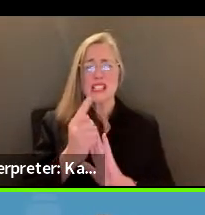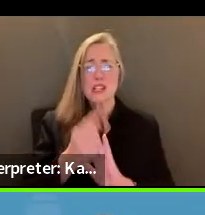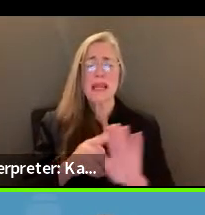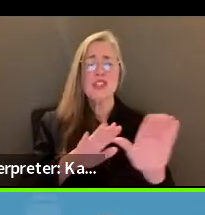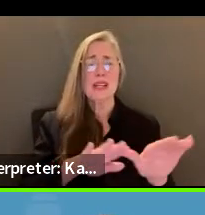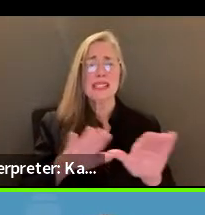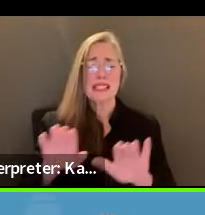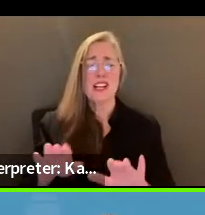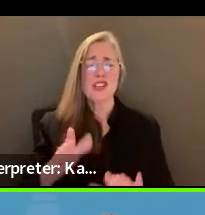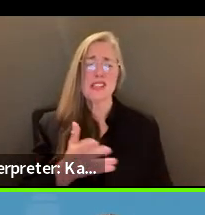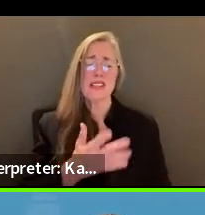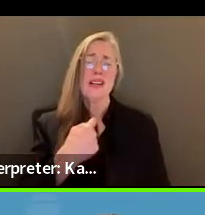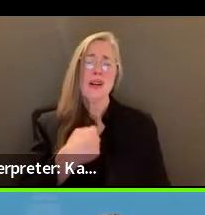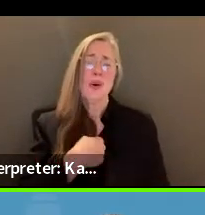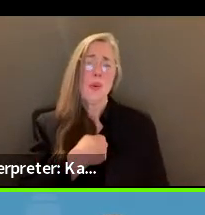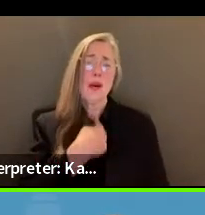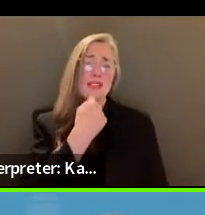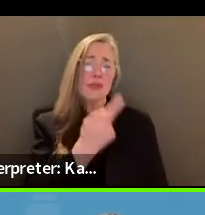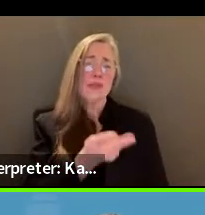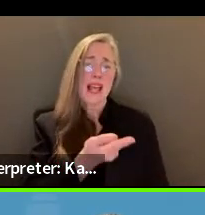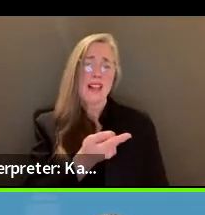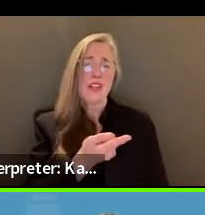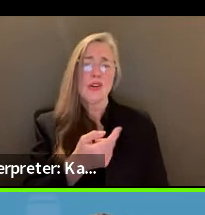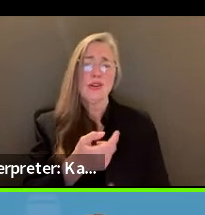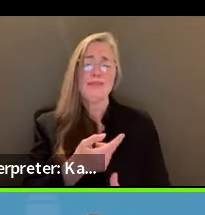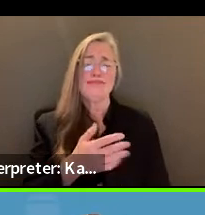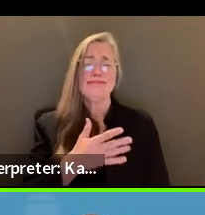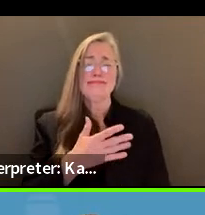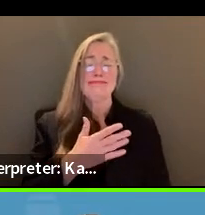air that interest of mine.